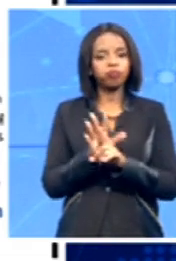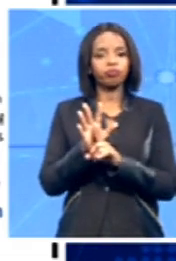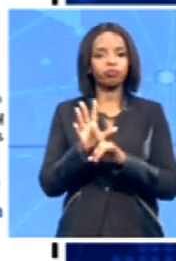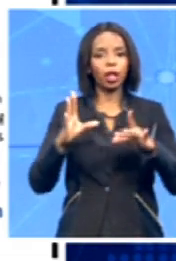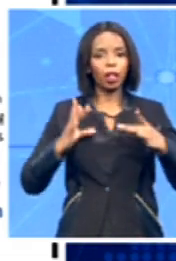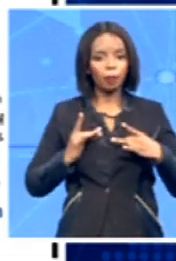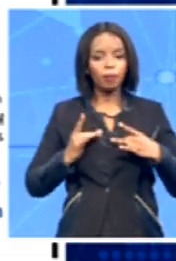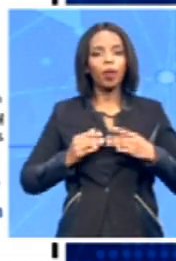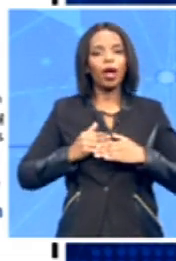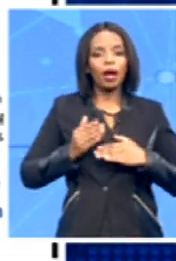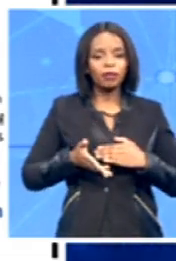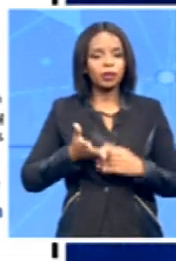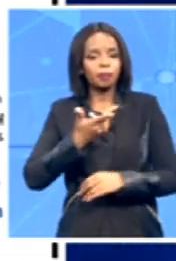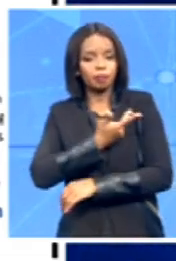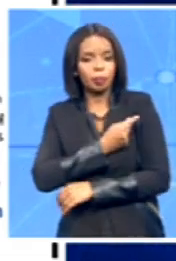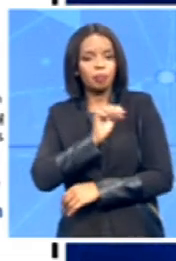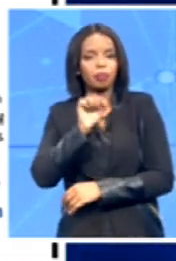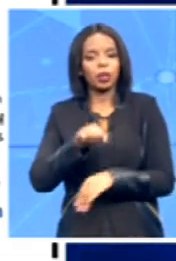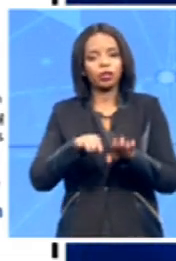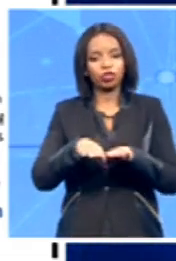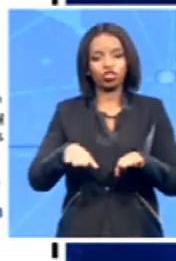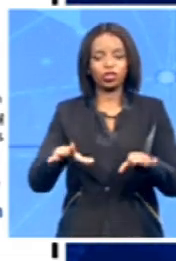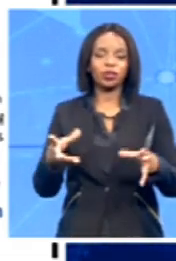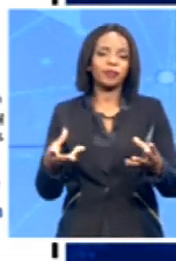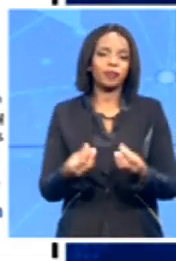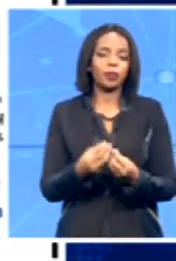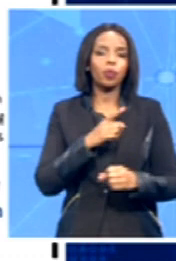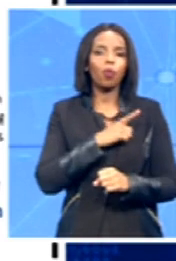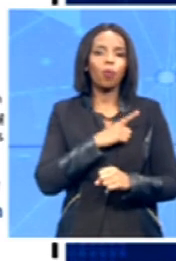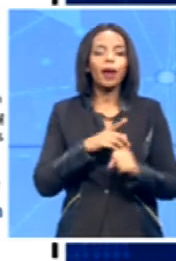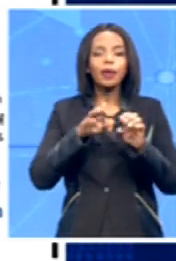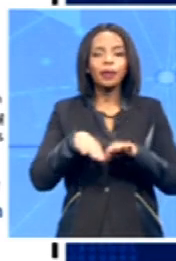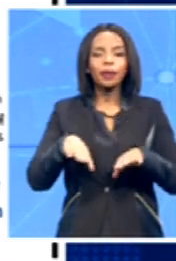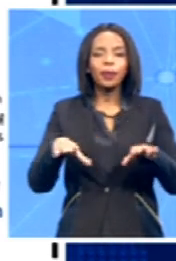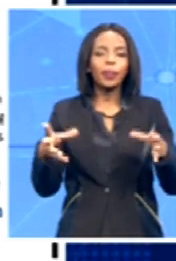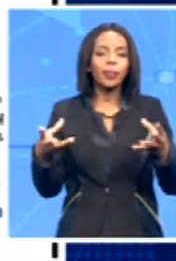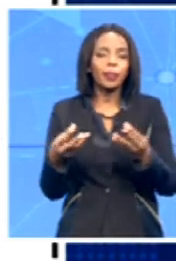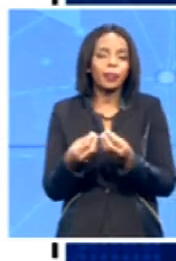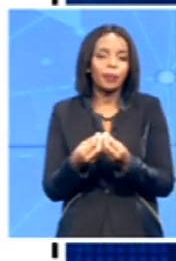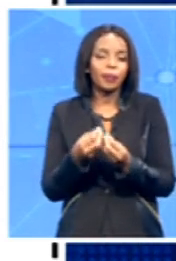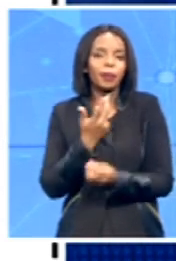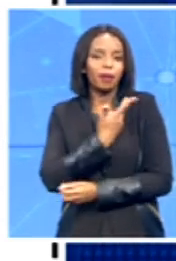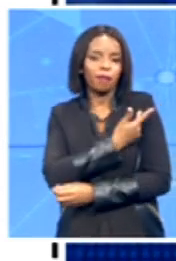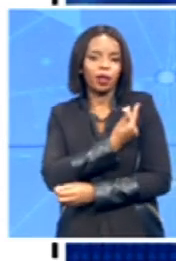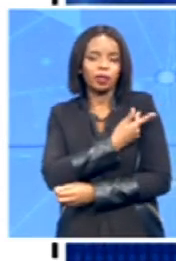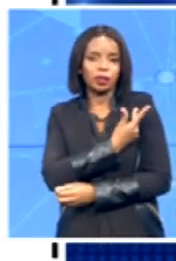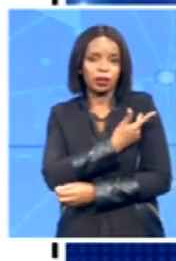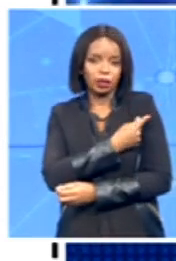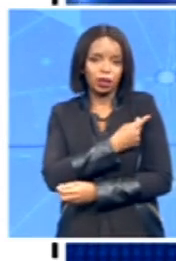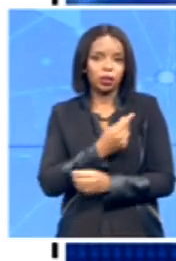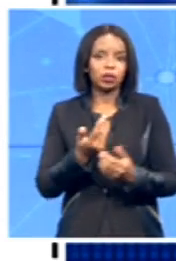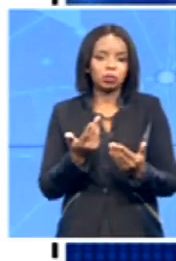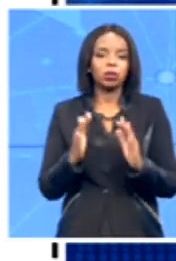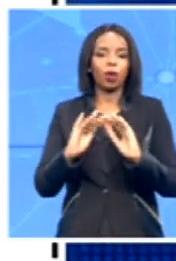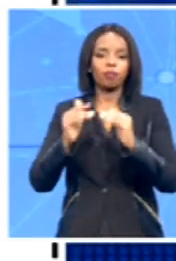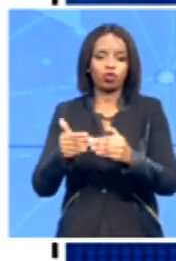in the children's case, many fewer children were vaccinated to give that kind of protection. So then the